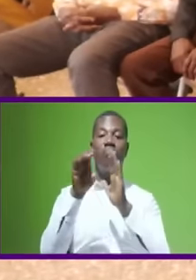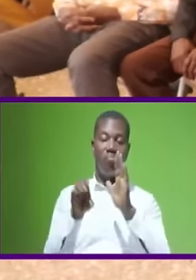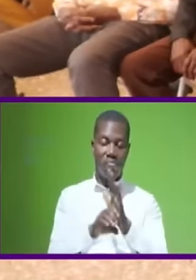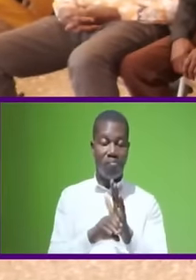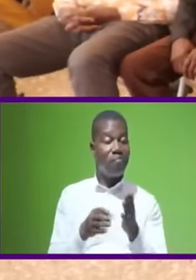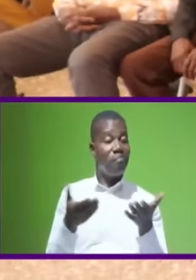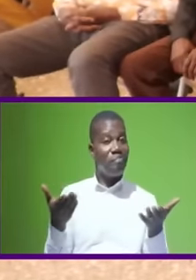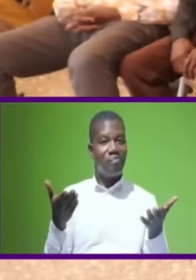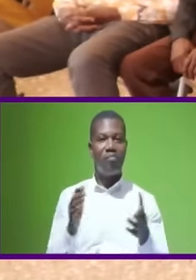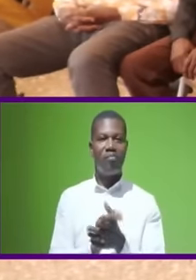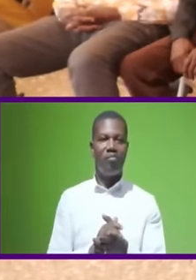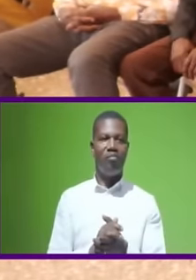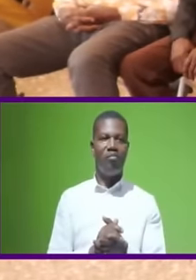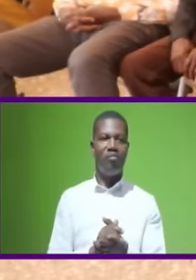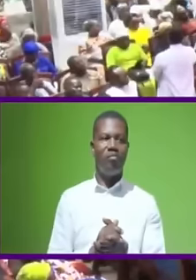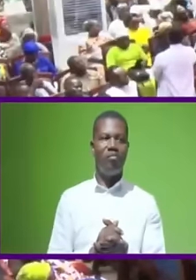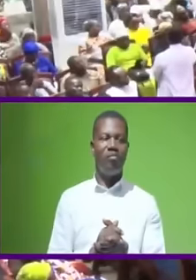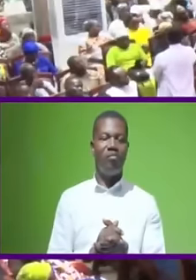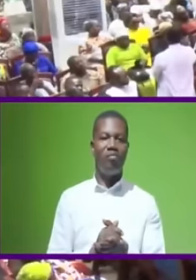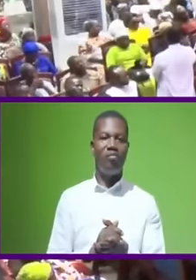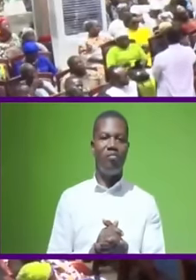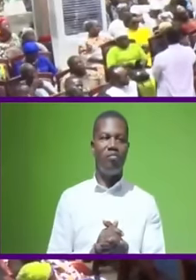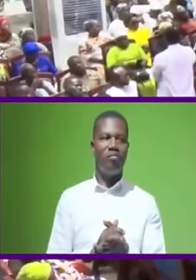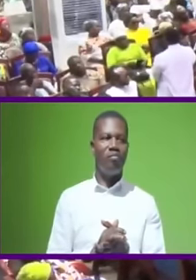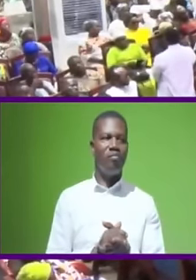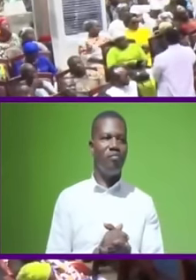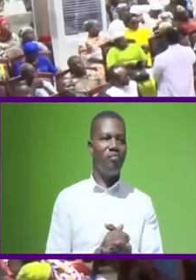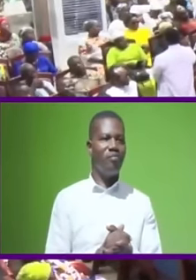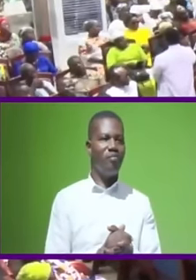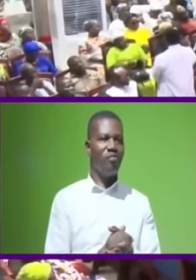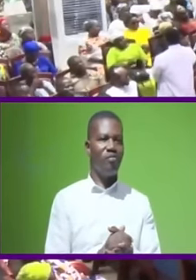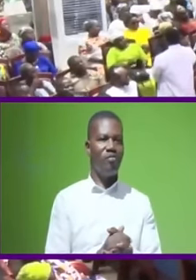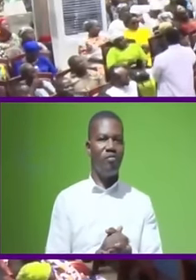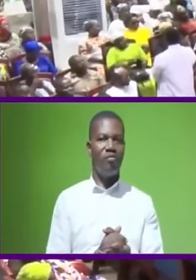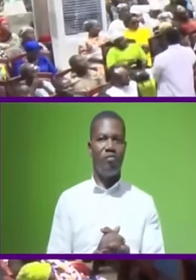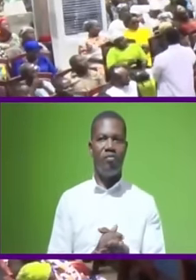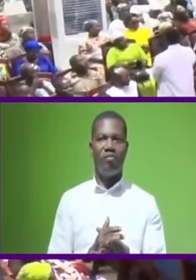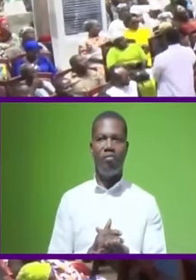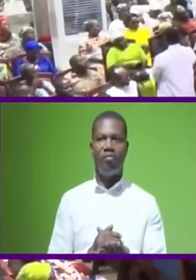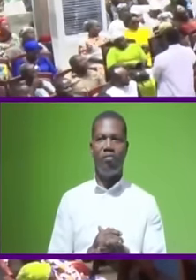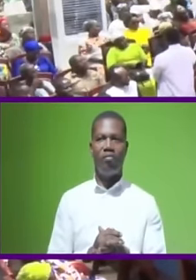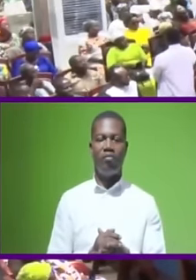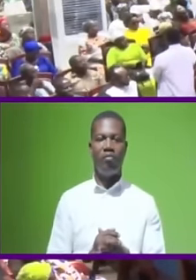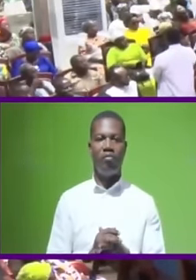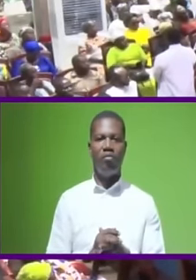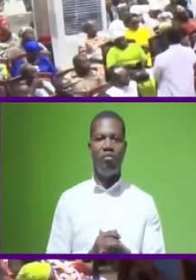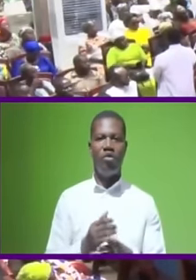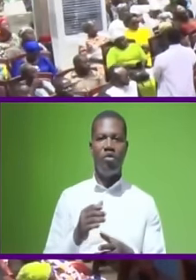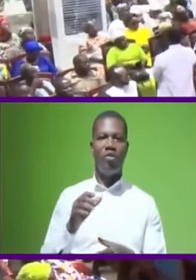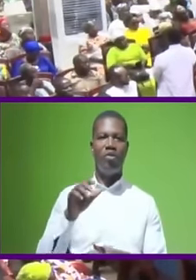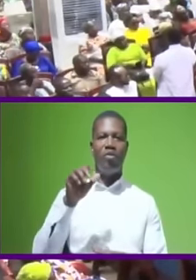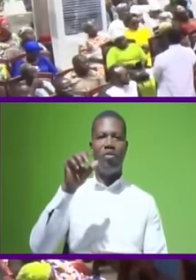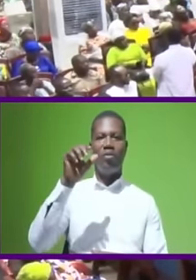The problem of the world is all based on this covenant breakers. Adam,